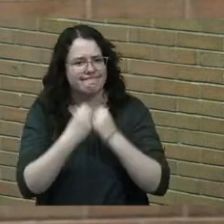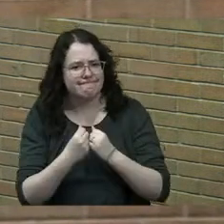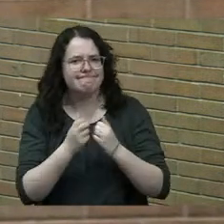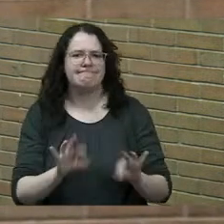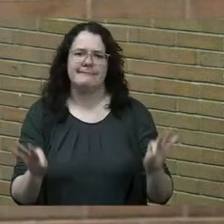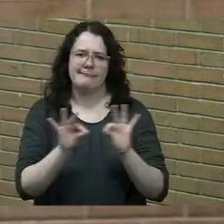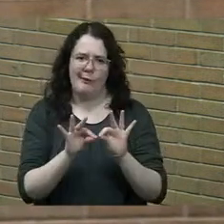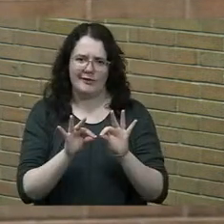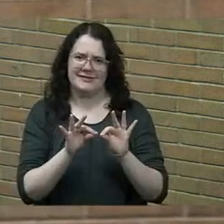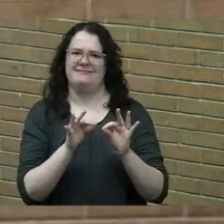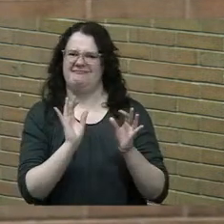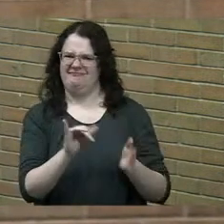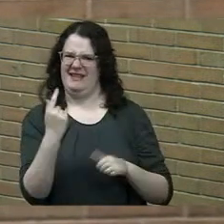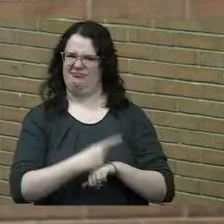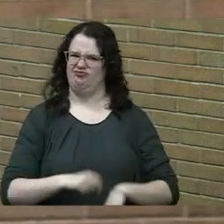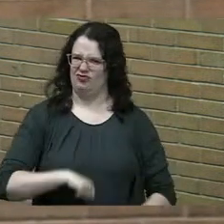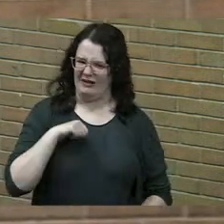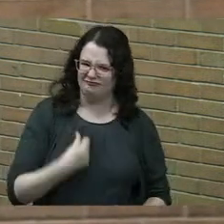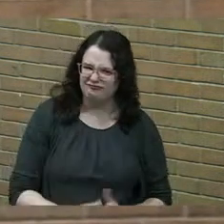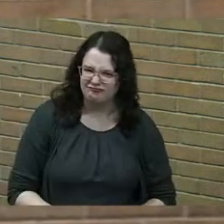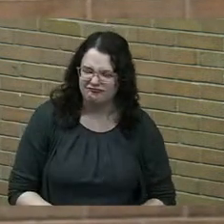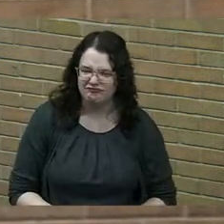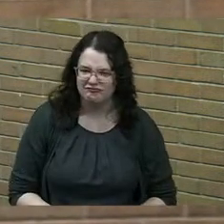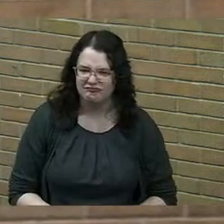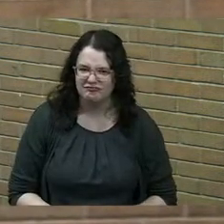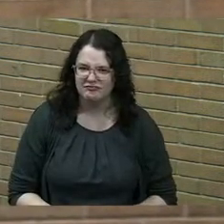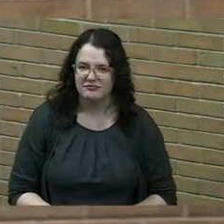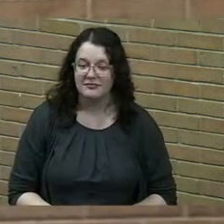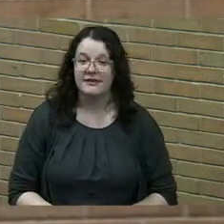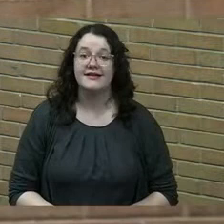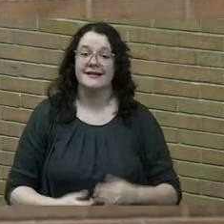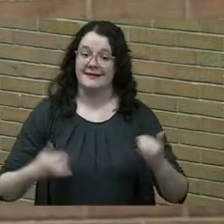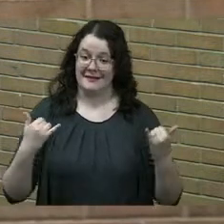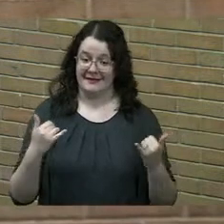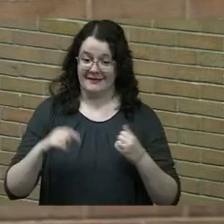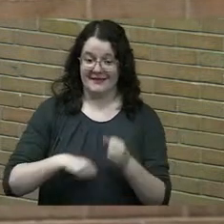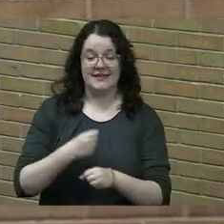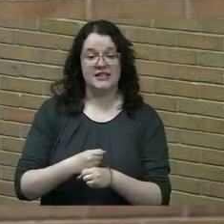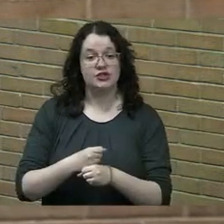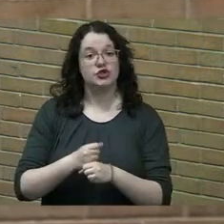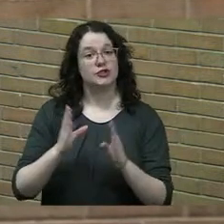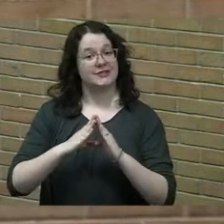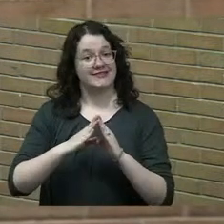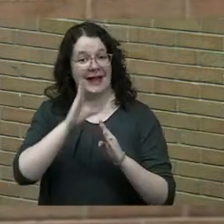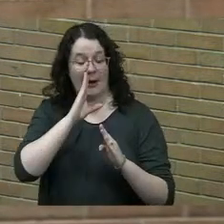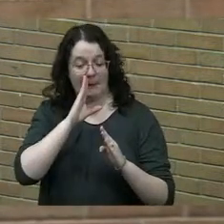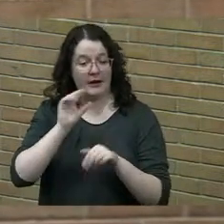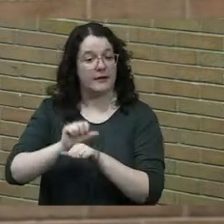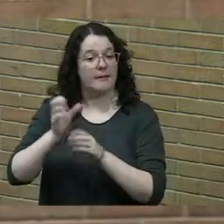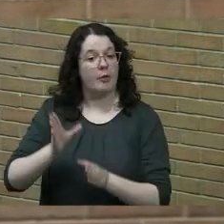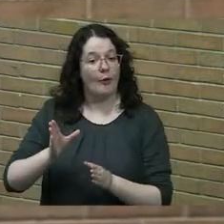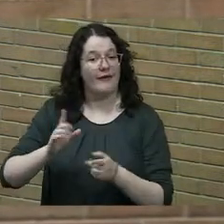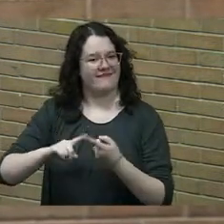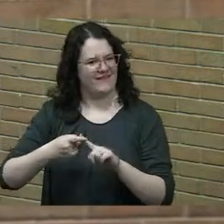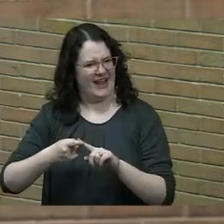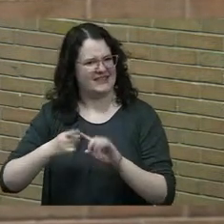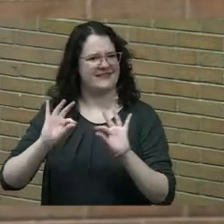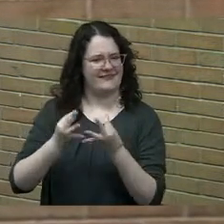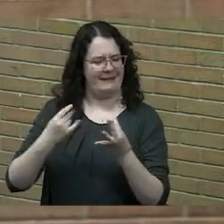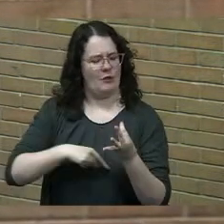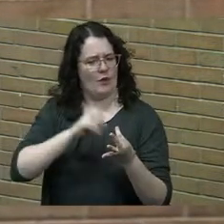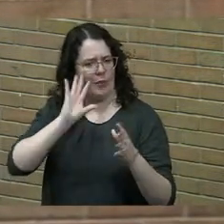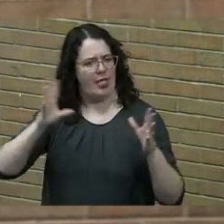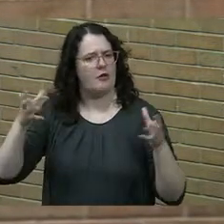Pride. This year, the town of Brighton's employees, friends, and family will be marching as a group in the